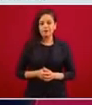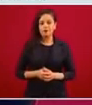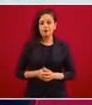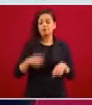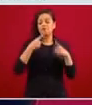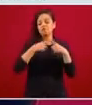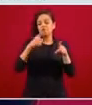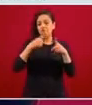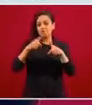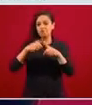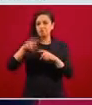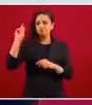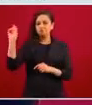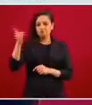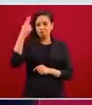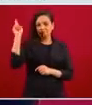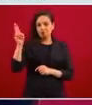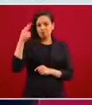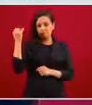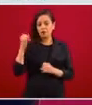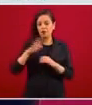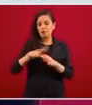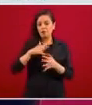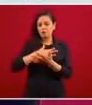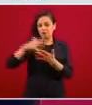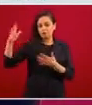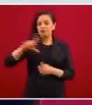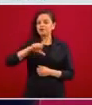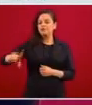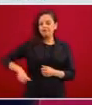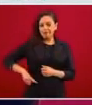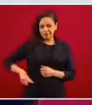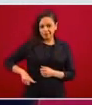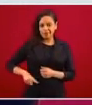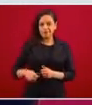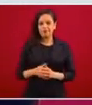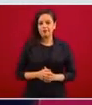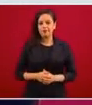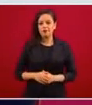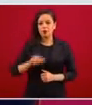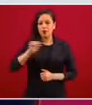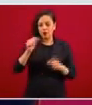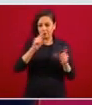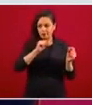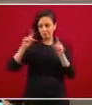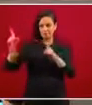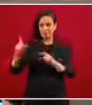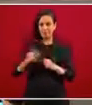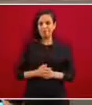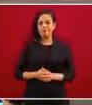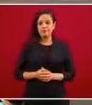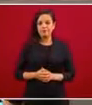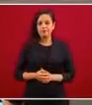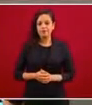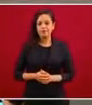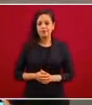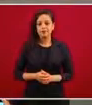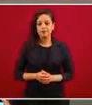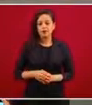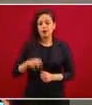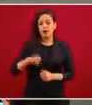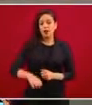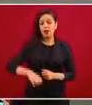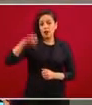our country, universities being included, of course, mainly public universities.